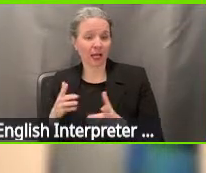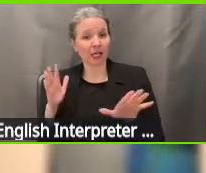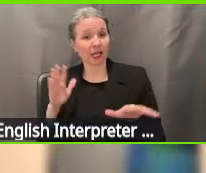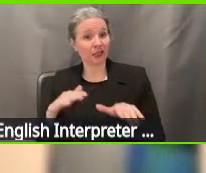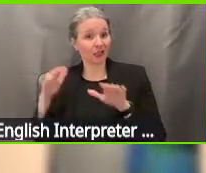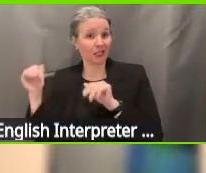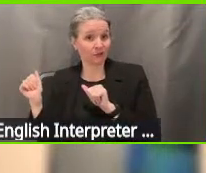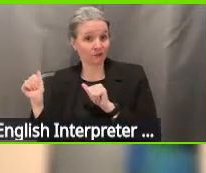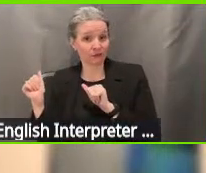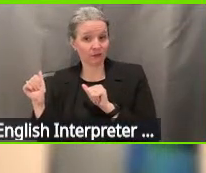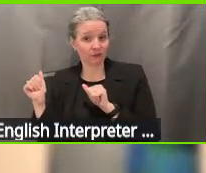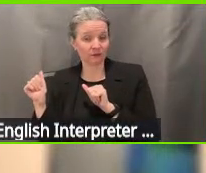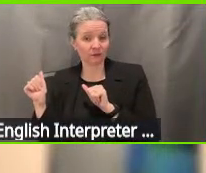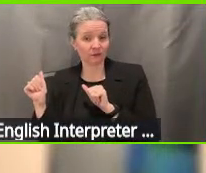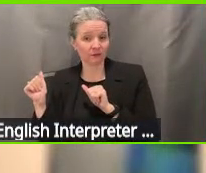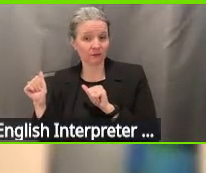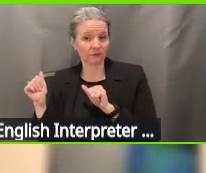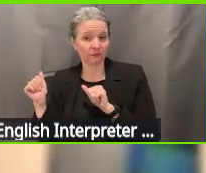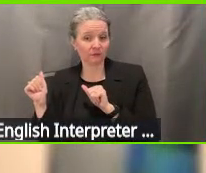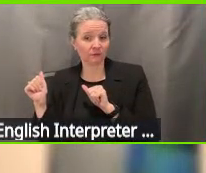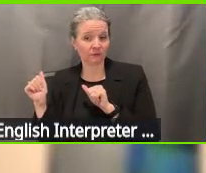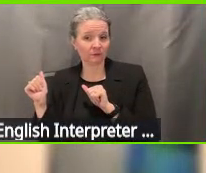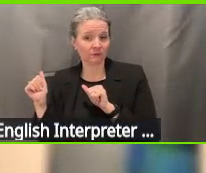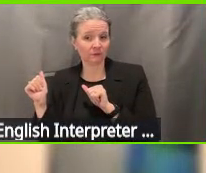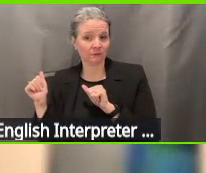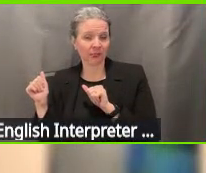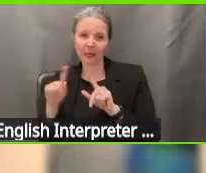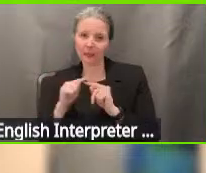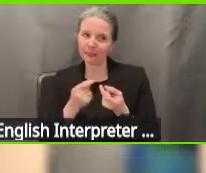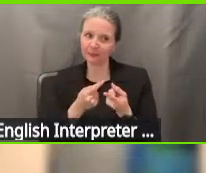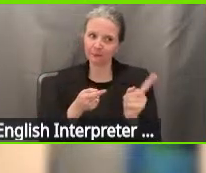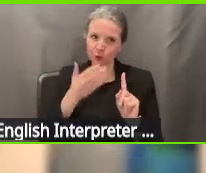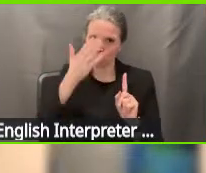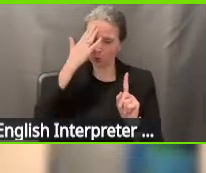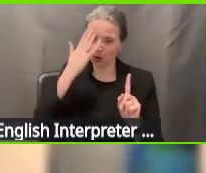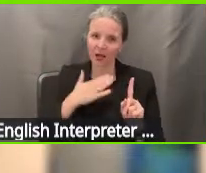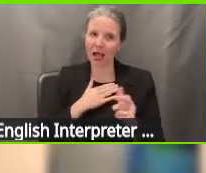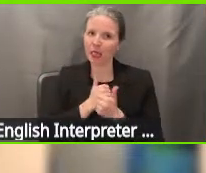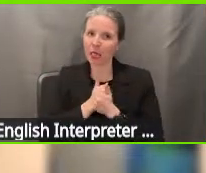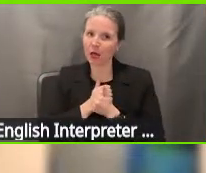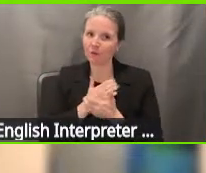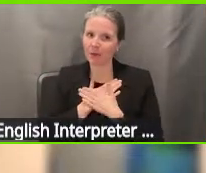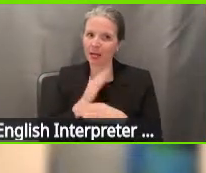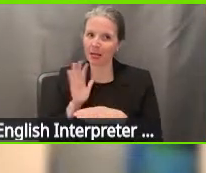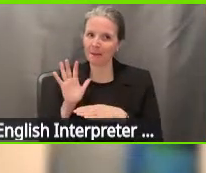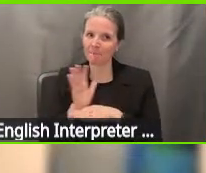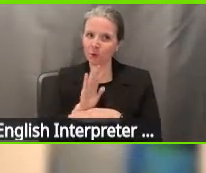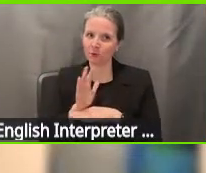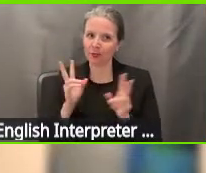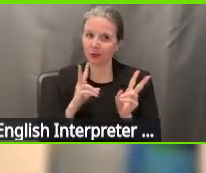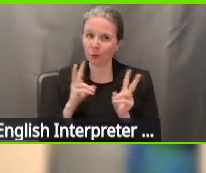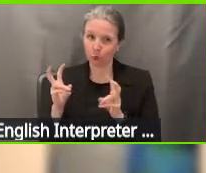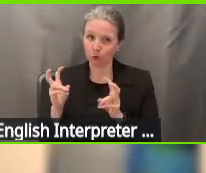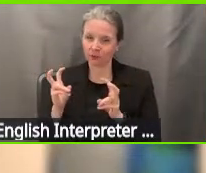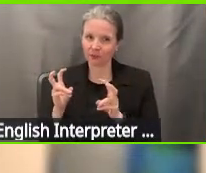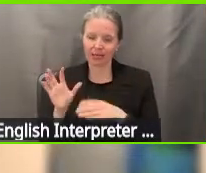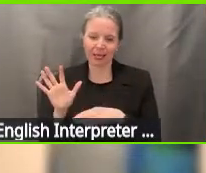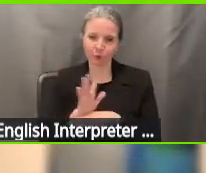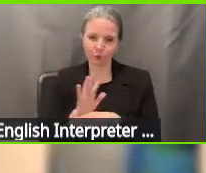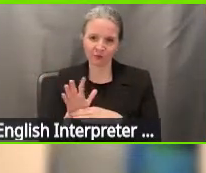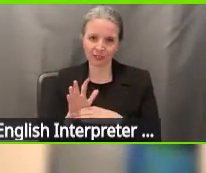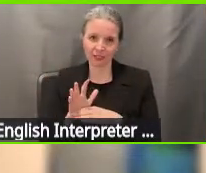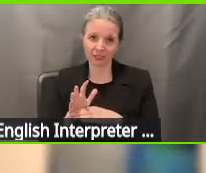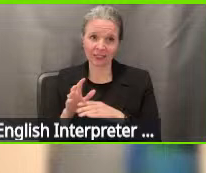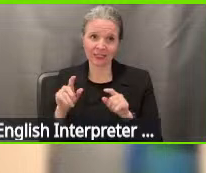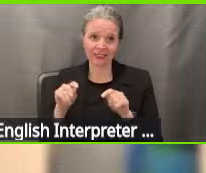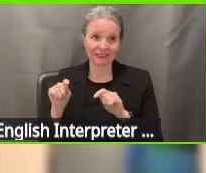off, you know, and the team knows that I love my movie quotes and movie